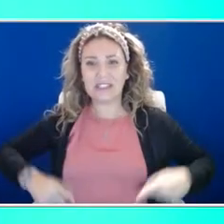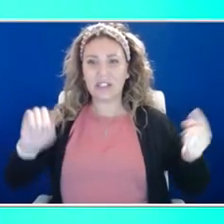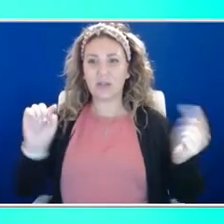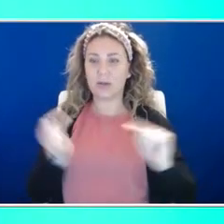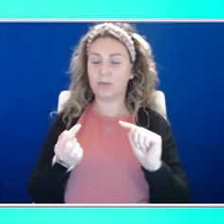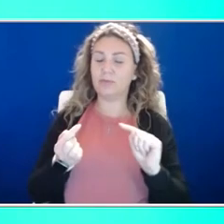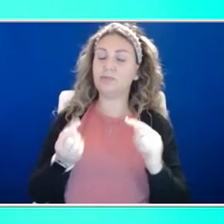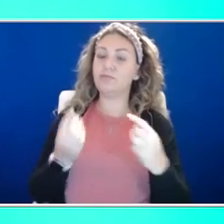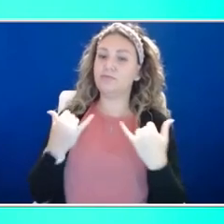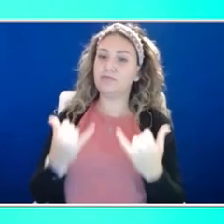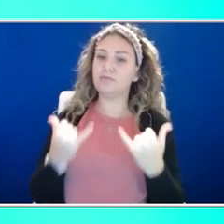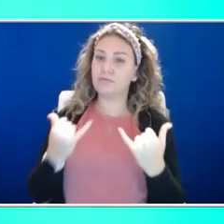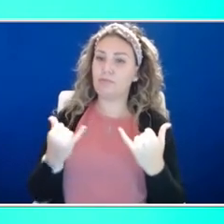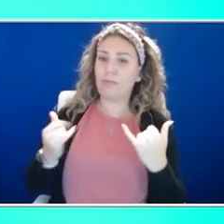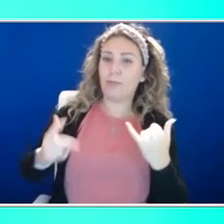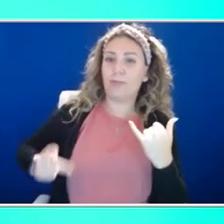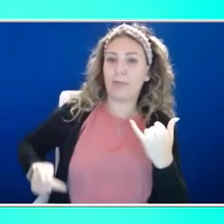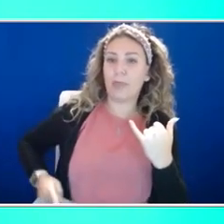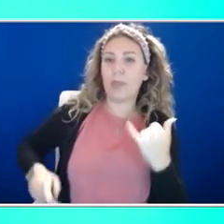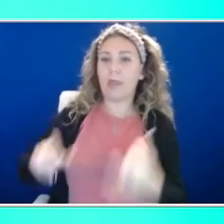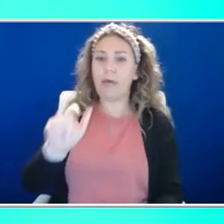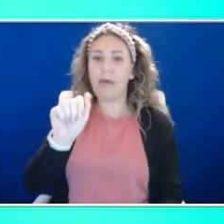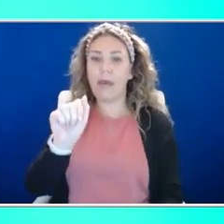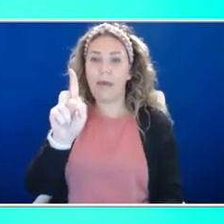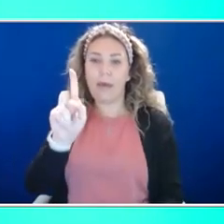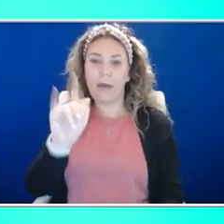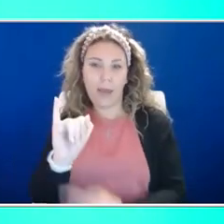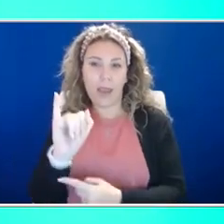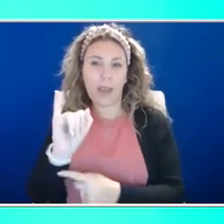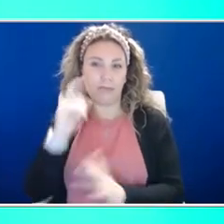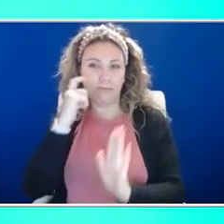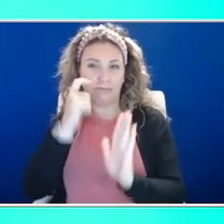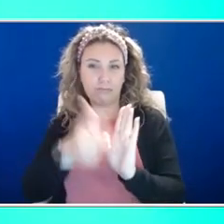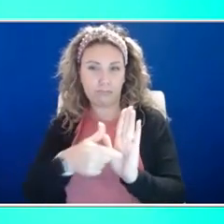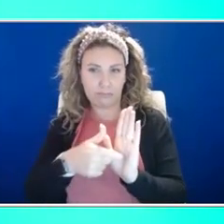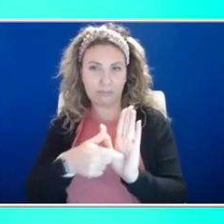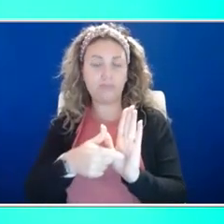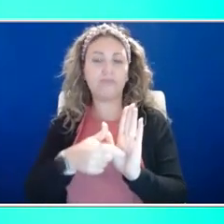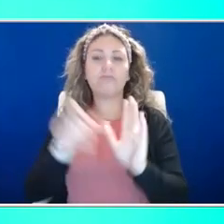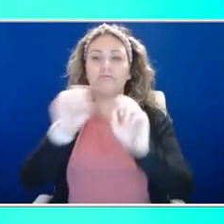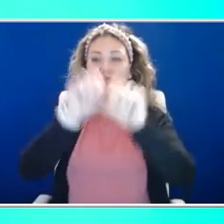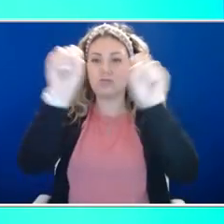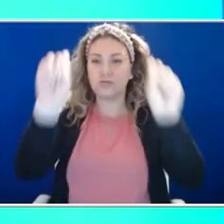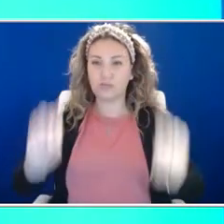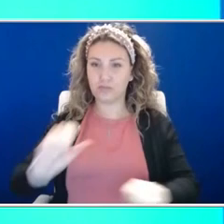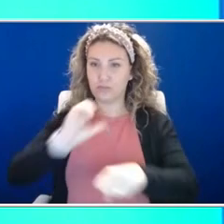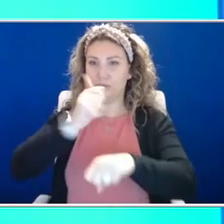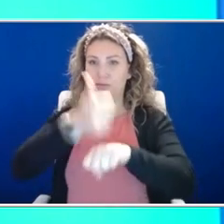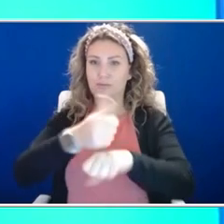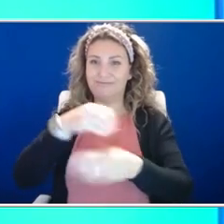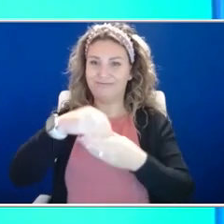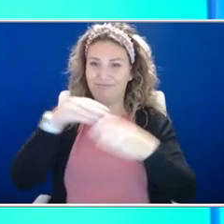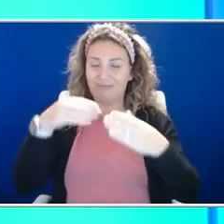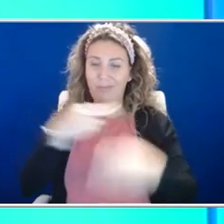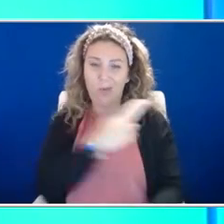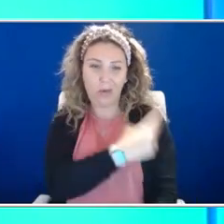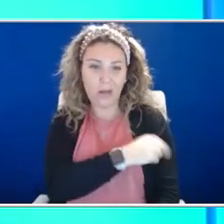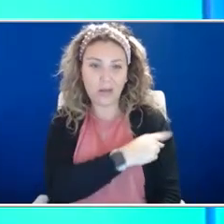kidney AKI detection systems implemented in the hospital where you can